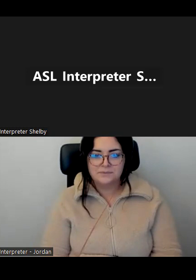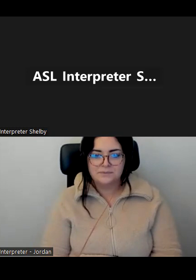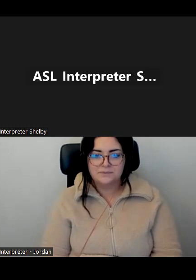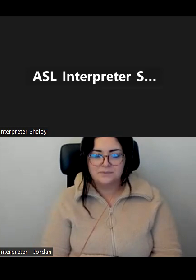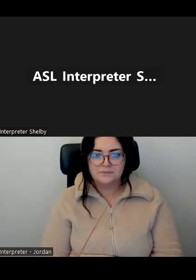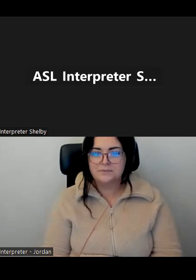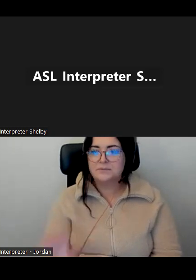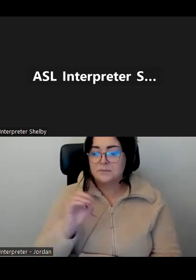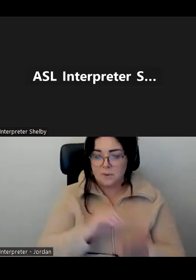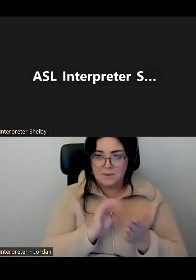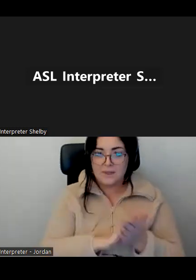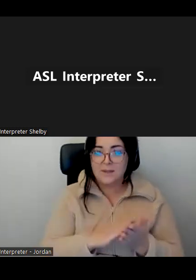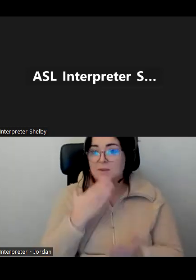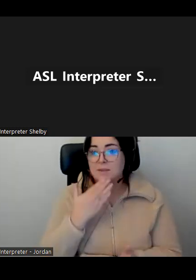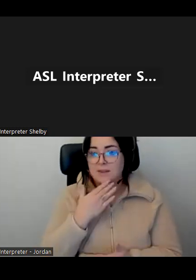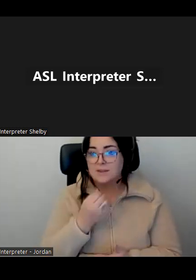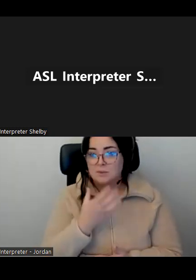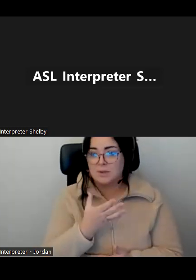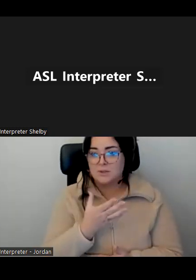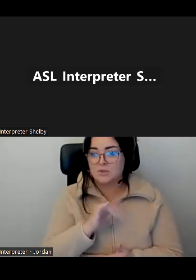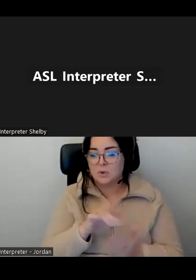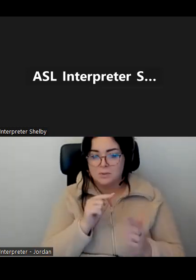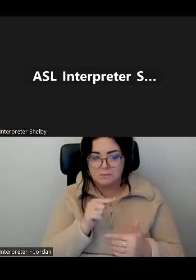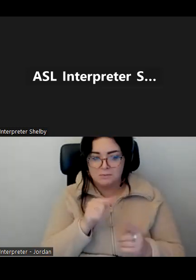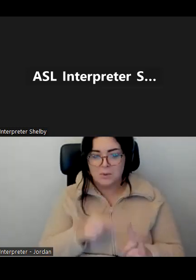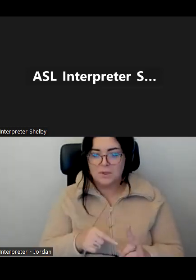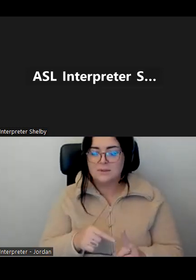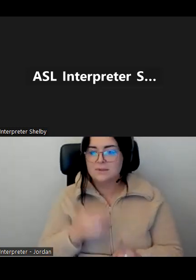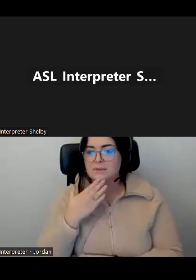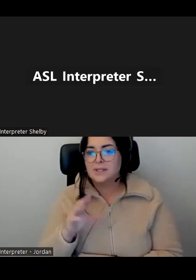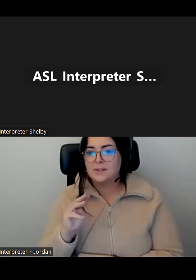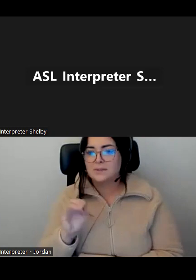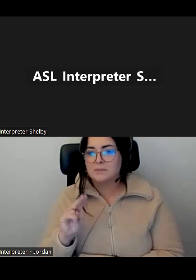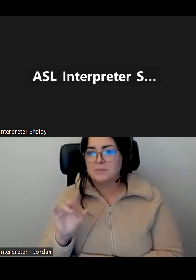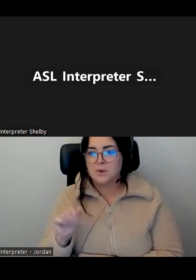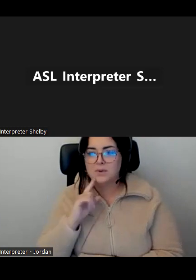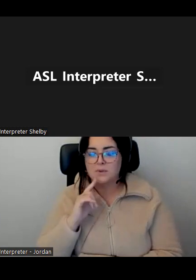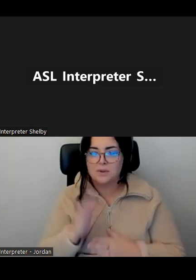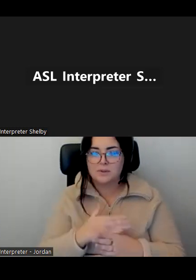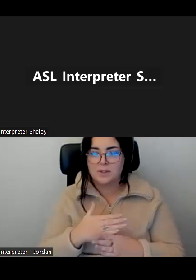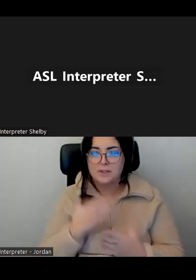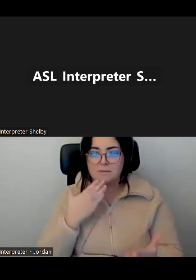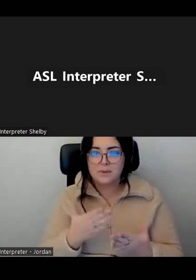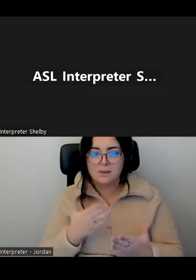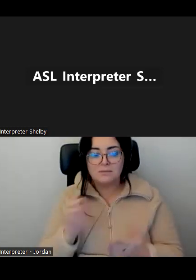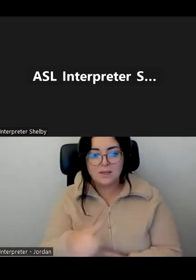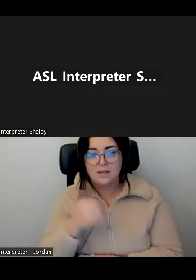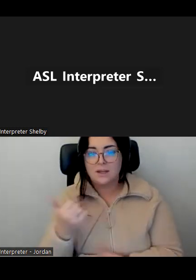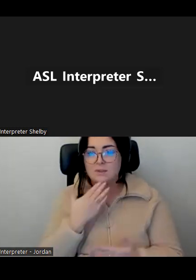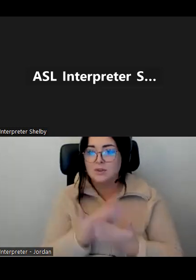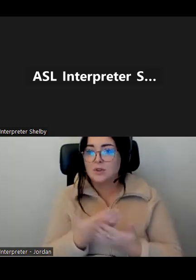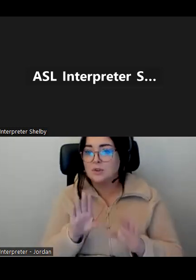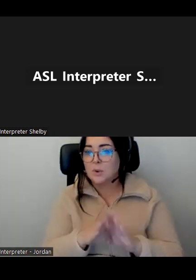And I did write that down. I did write down some of your points, concerns, and you never know, this may be another open